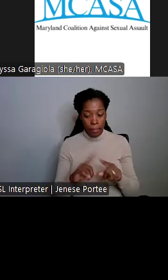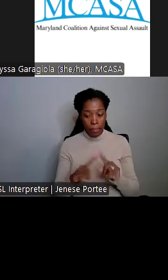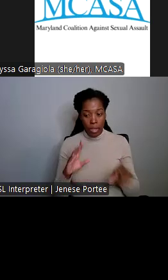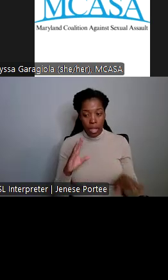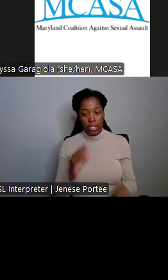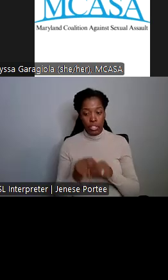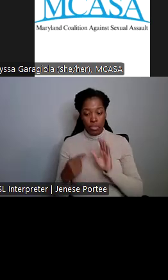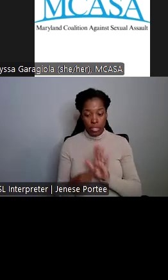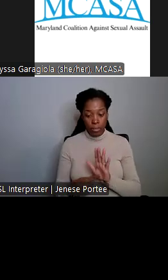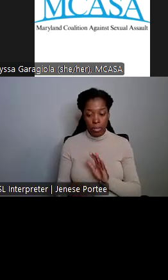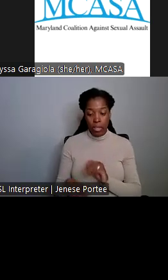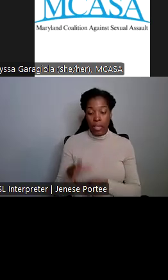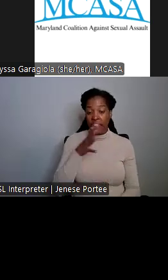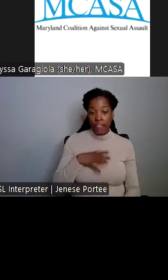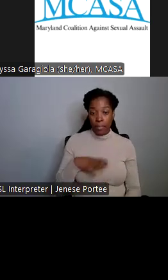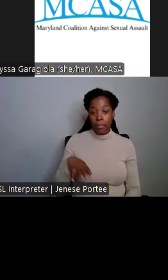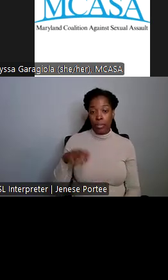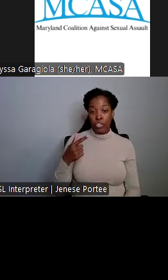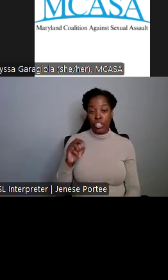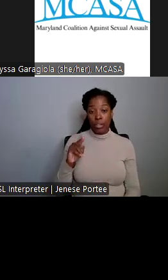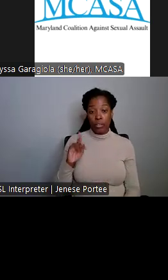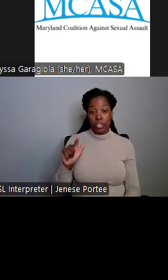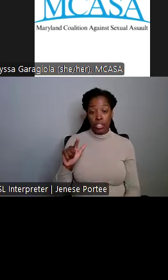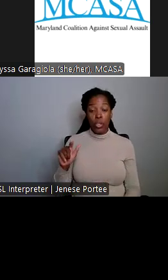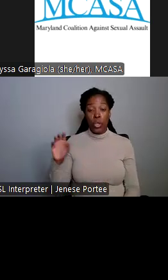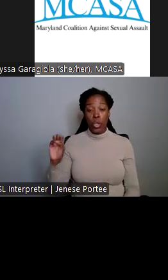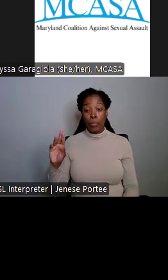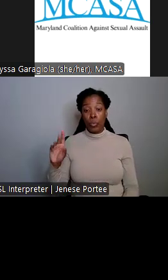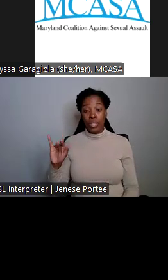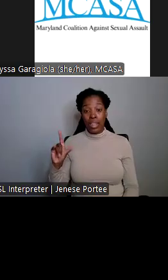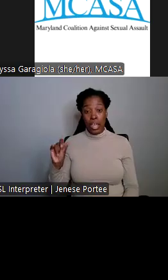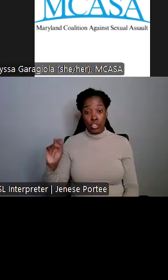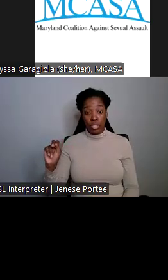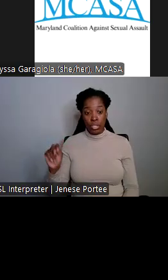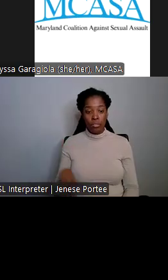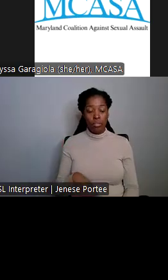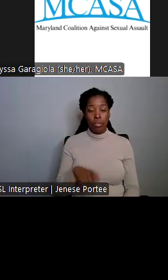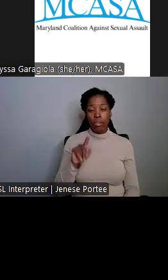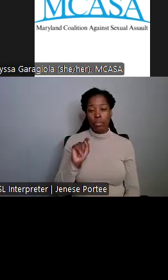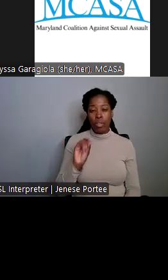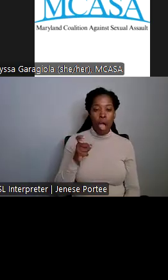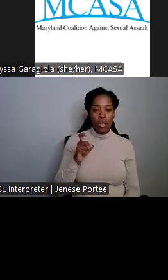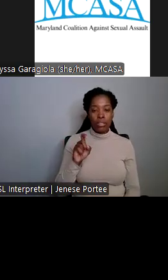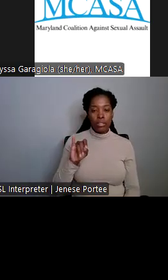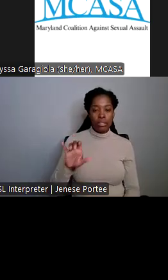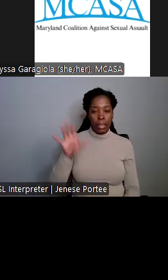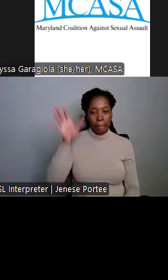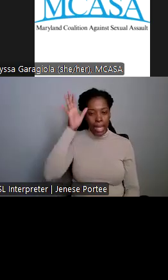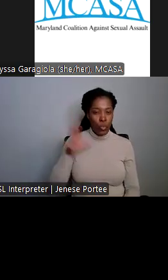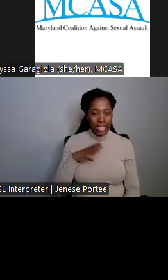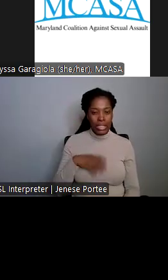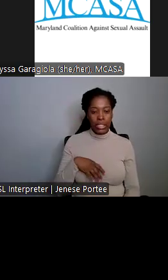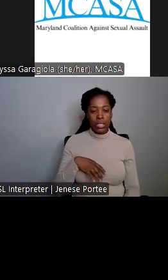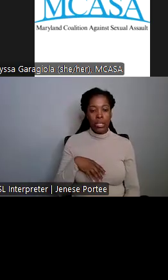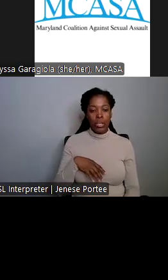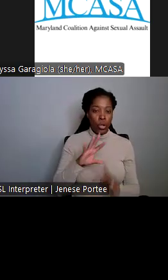female genital mutilation, toxic masculinity or machismo in cultures, or secrecy in family and